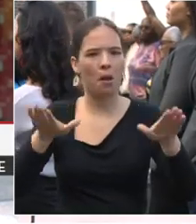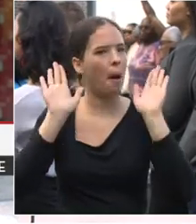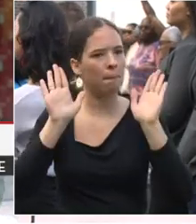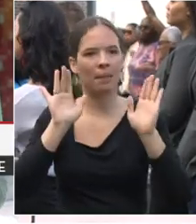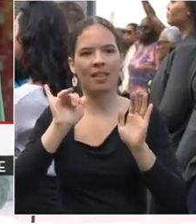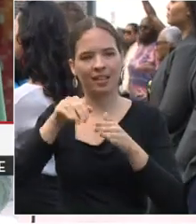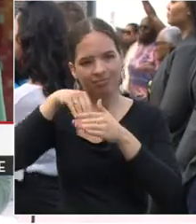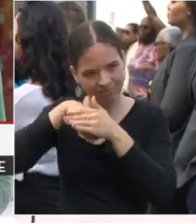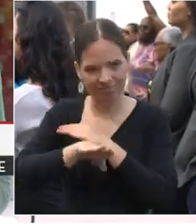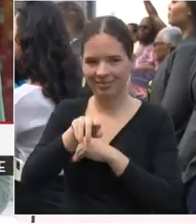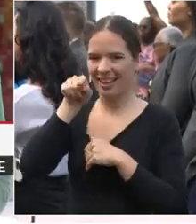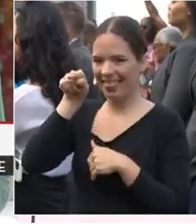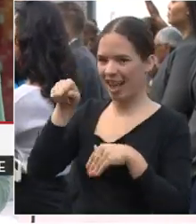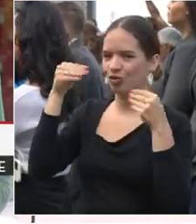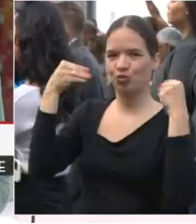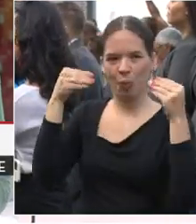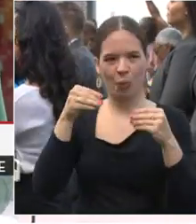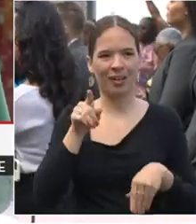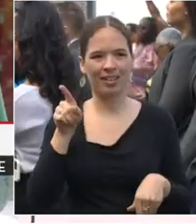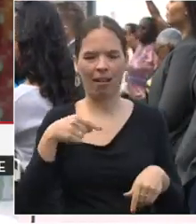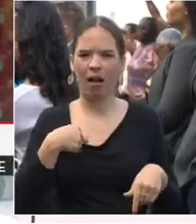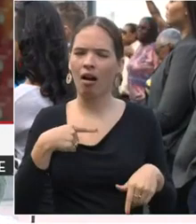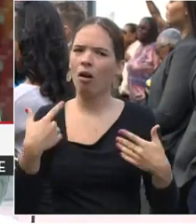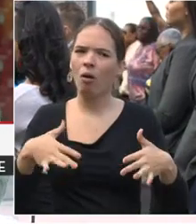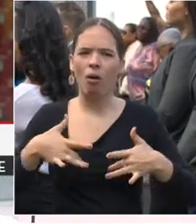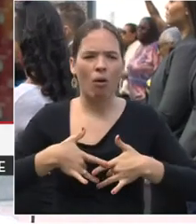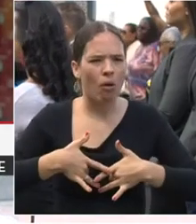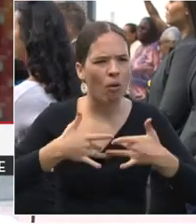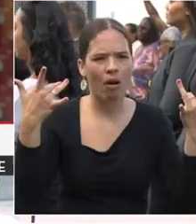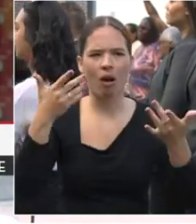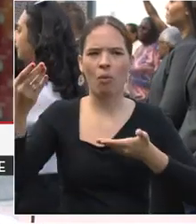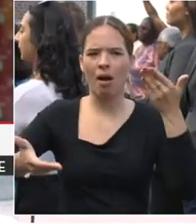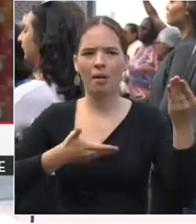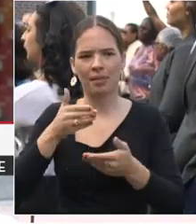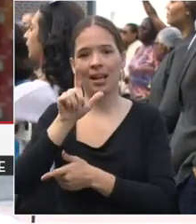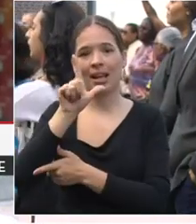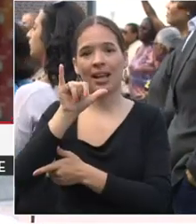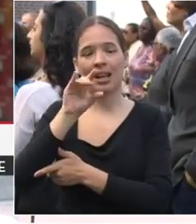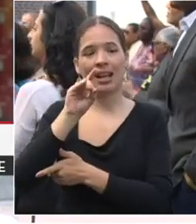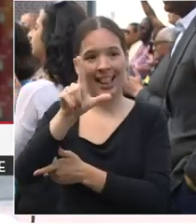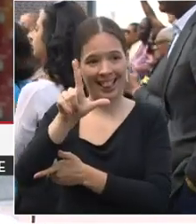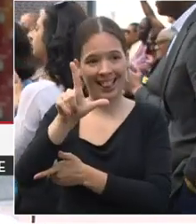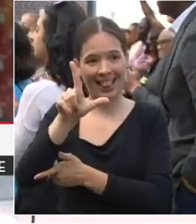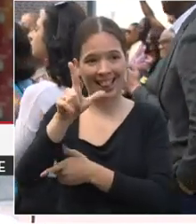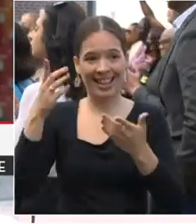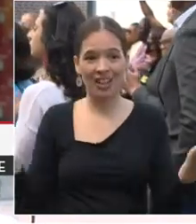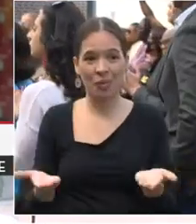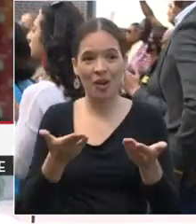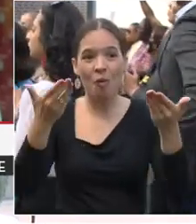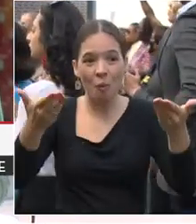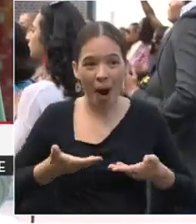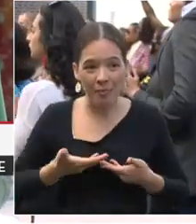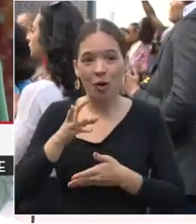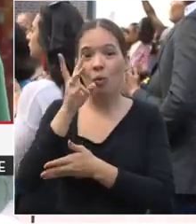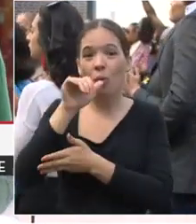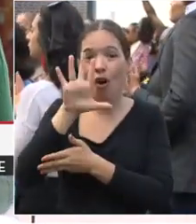We are delighted to welcome Lidl to Ward 7.